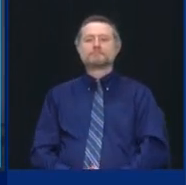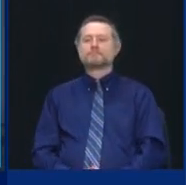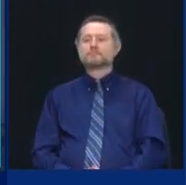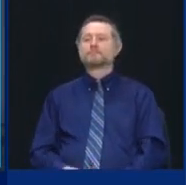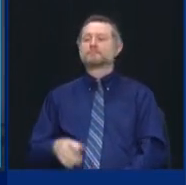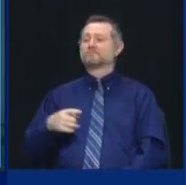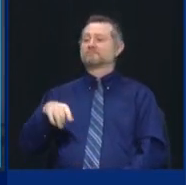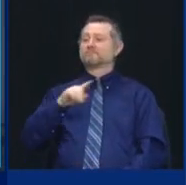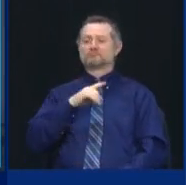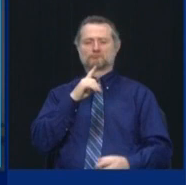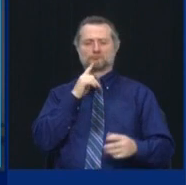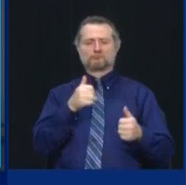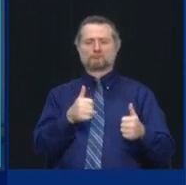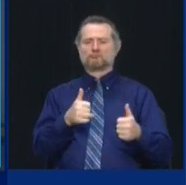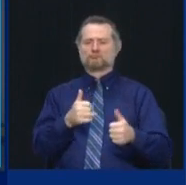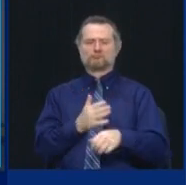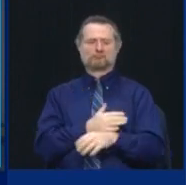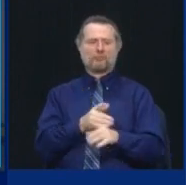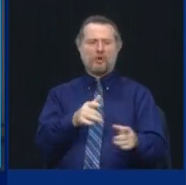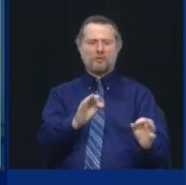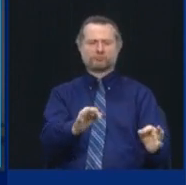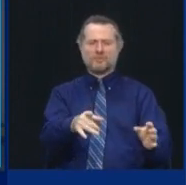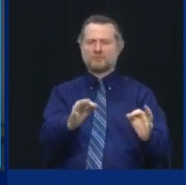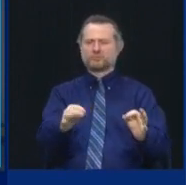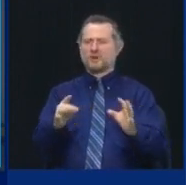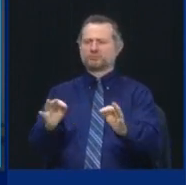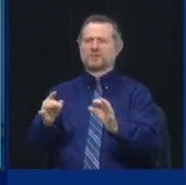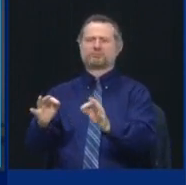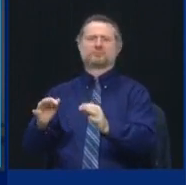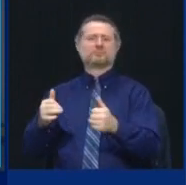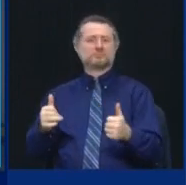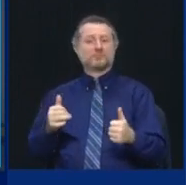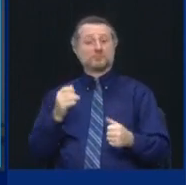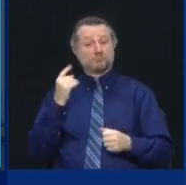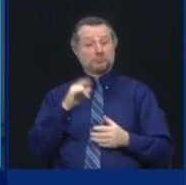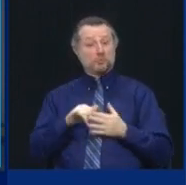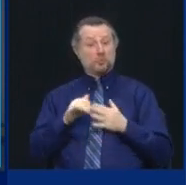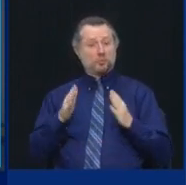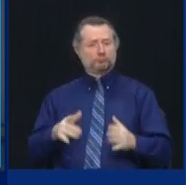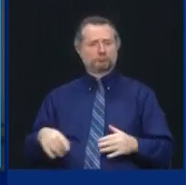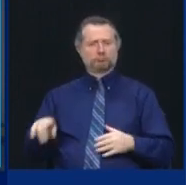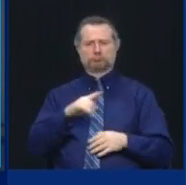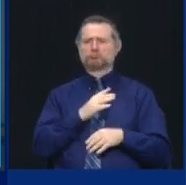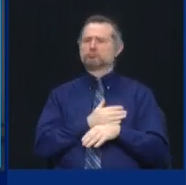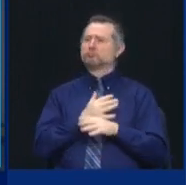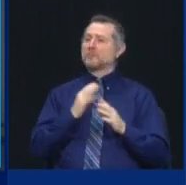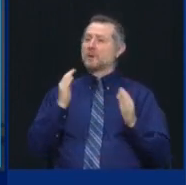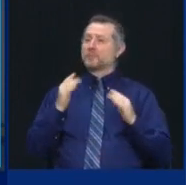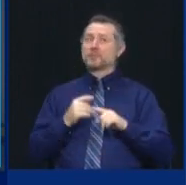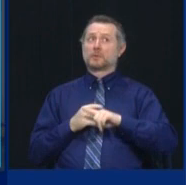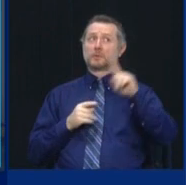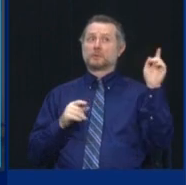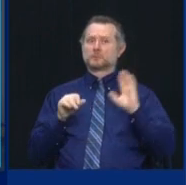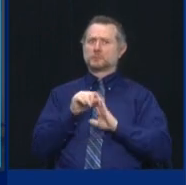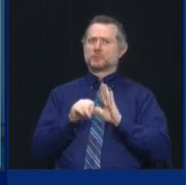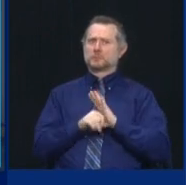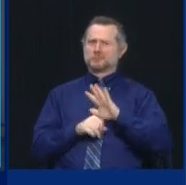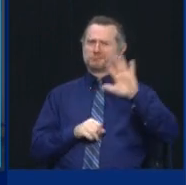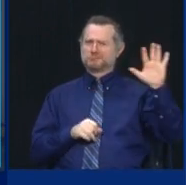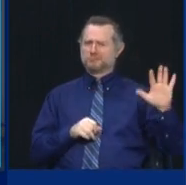tremendous progress. New Yorkers have made more progress than any state in the United States of